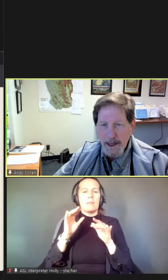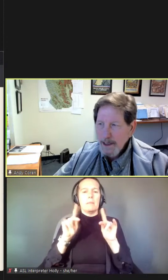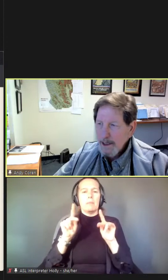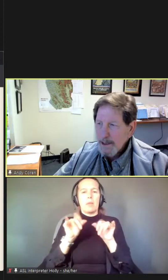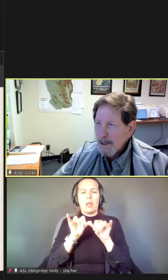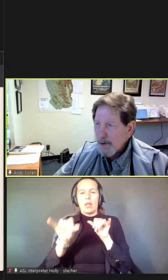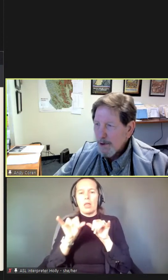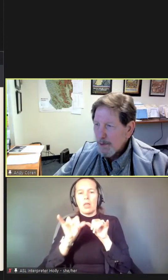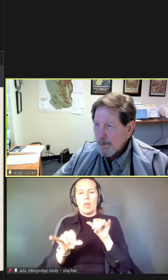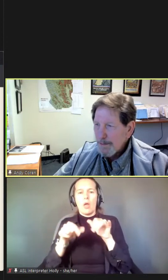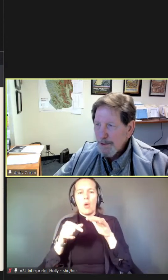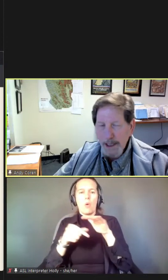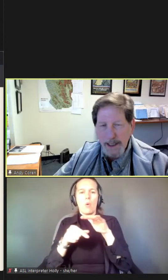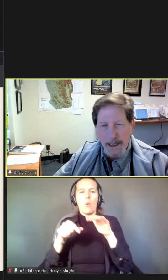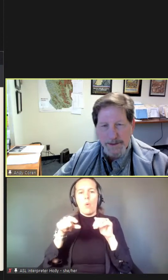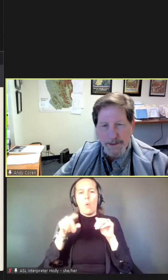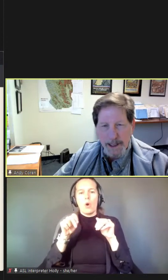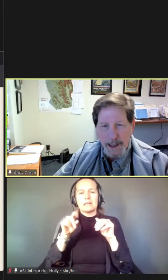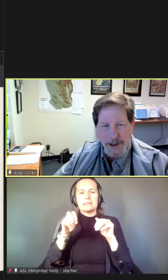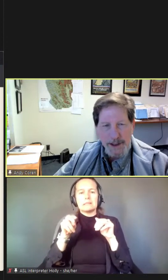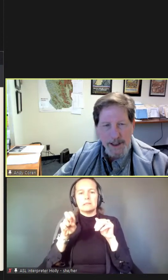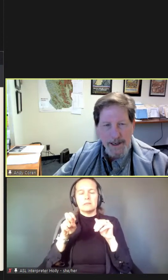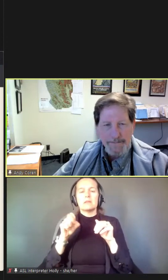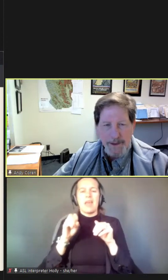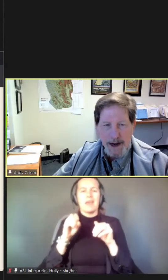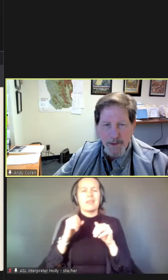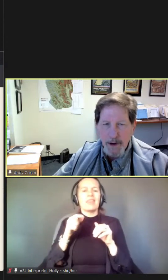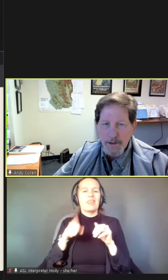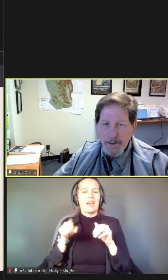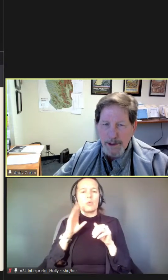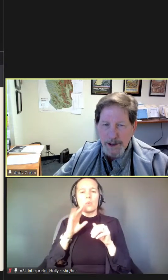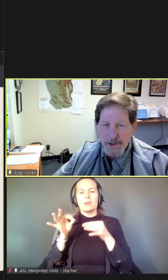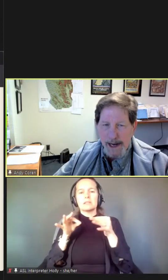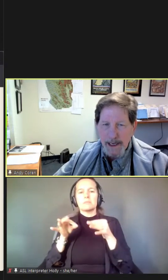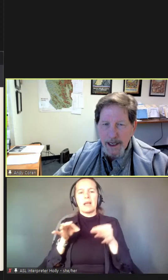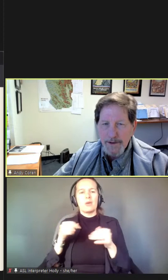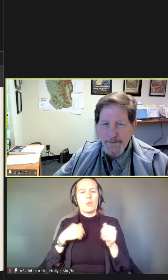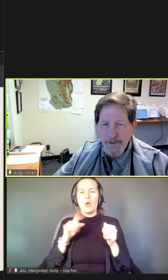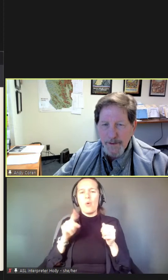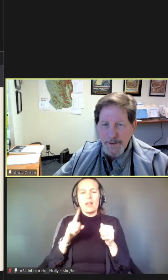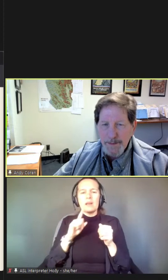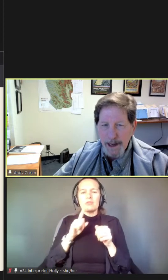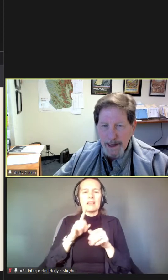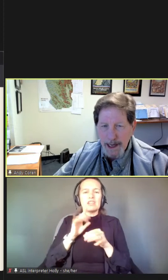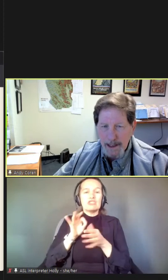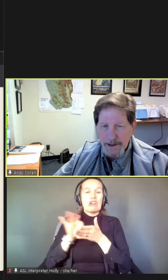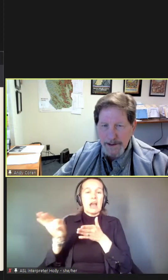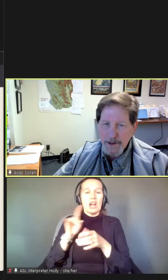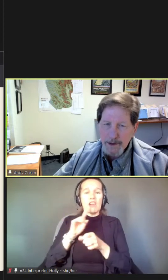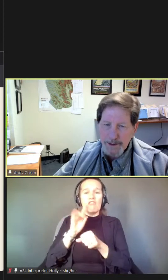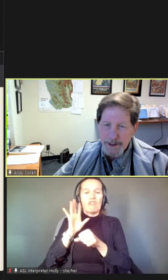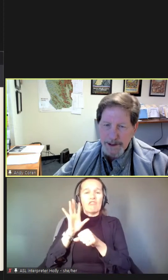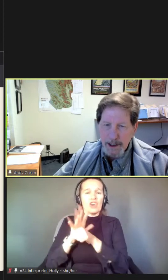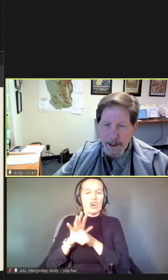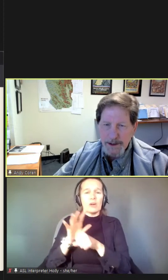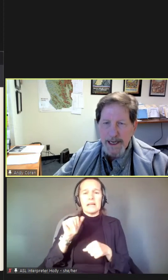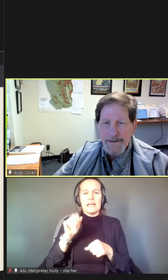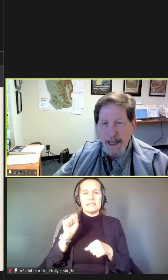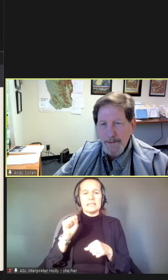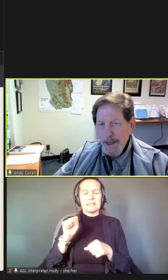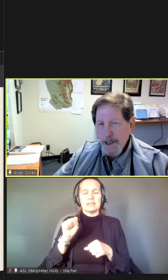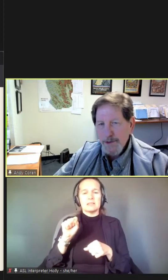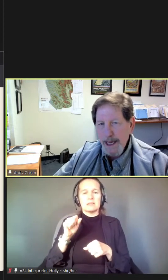and in there we will be putting an explanation that we're only really tracking confirmed cases, in other words,